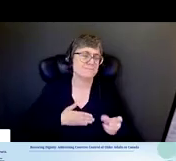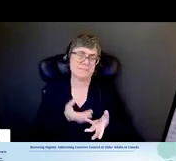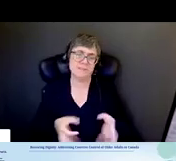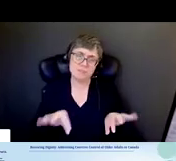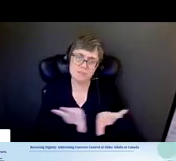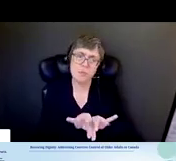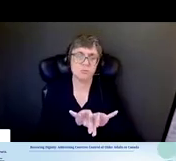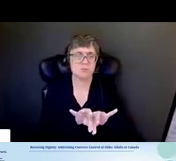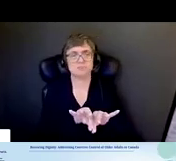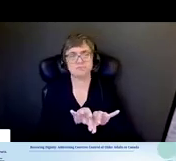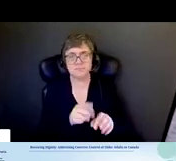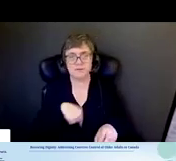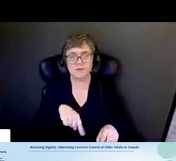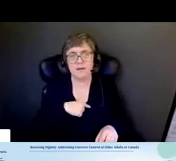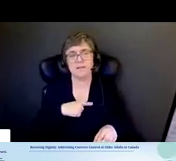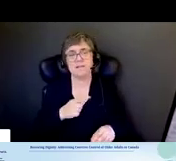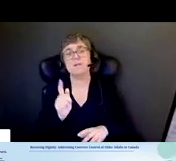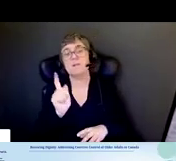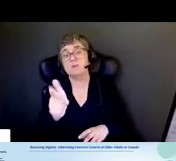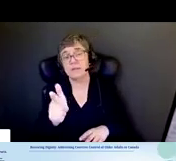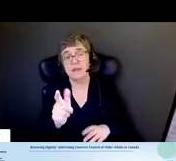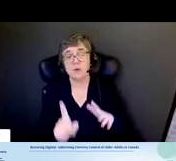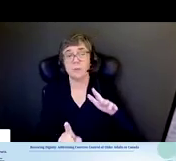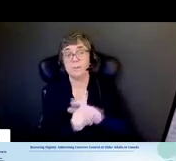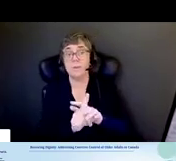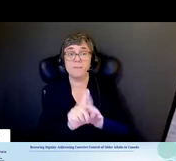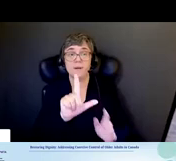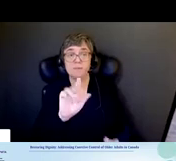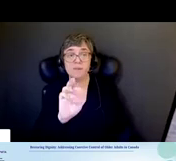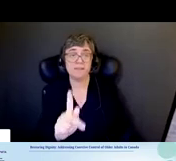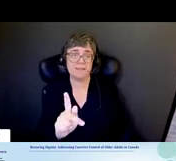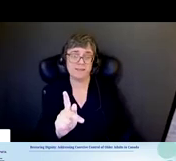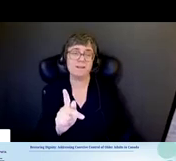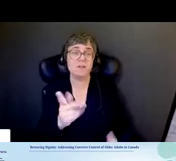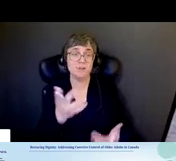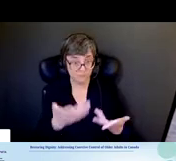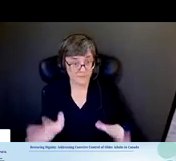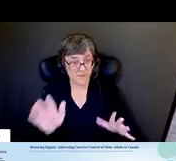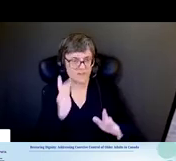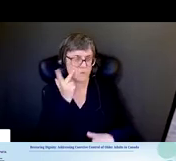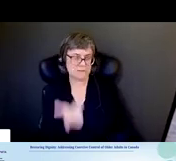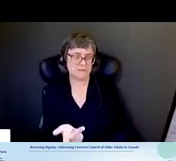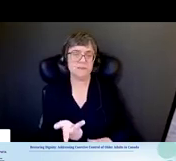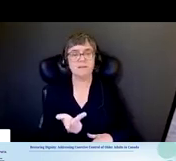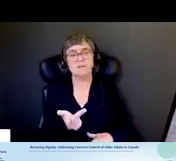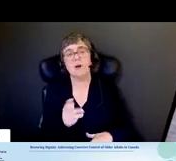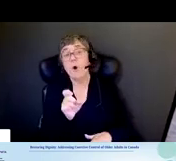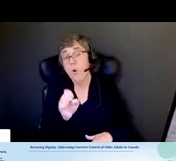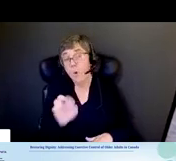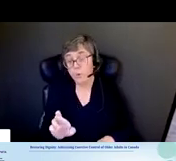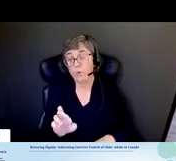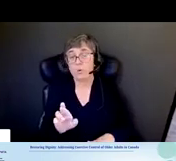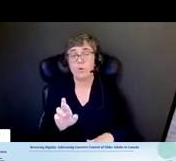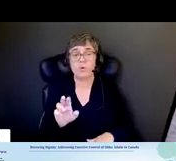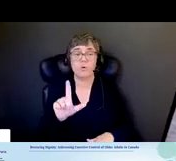little pop-up link that will happen today after the event finishes, or share your view through the